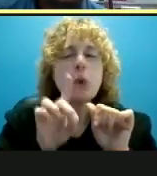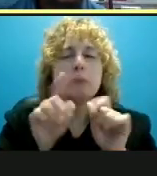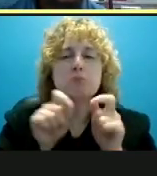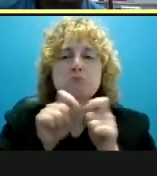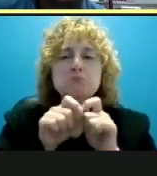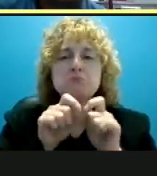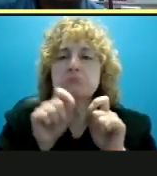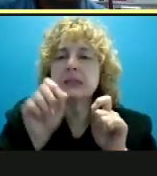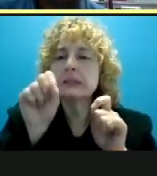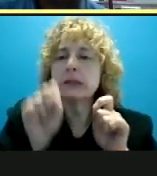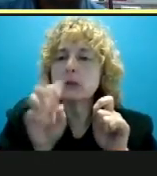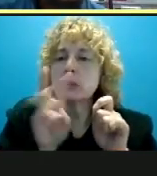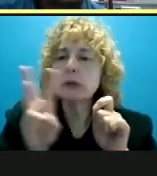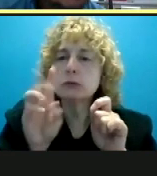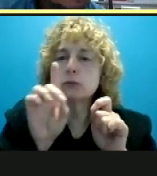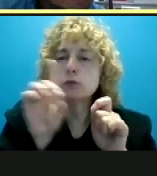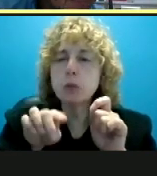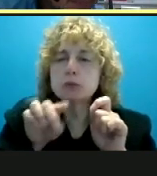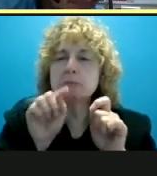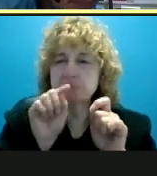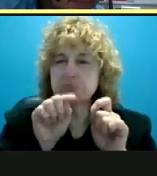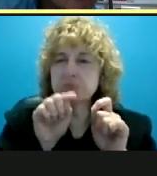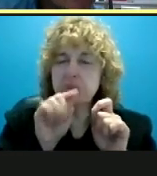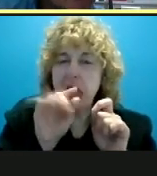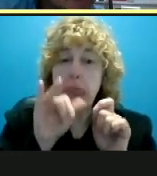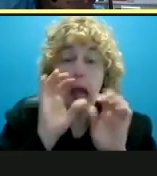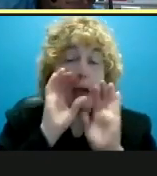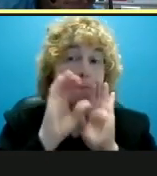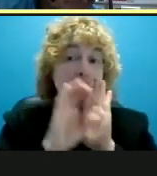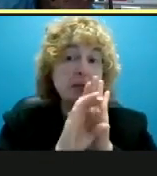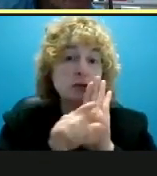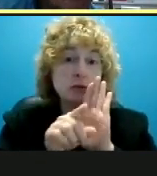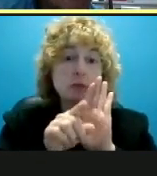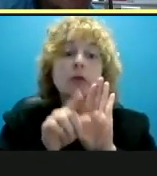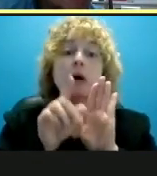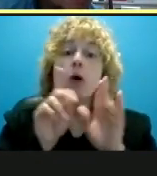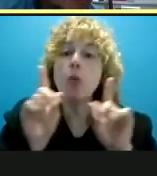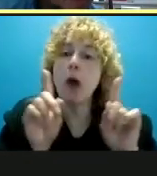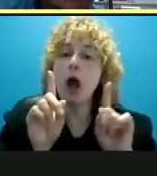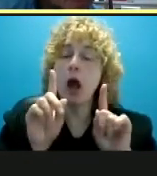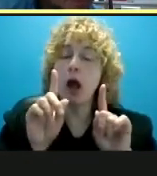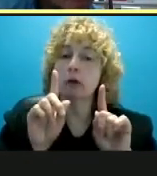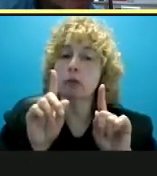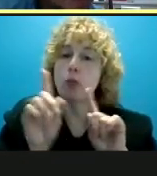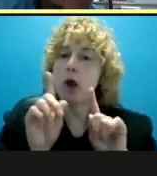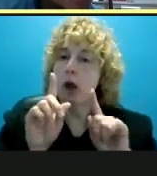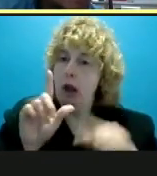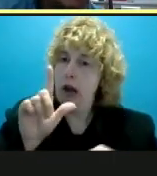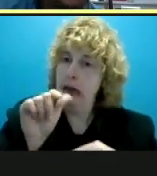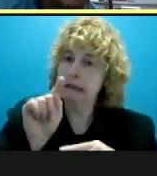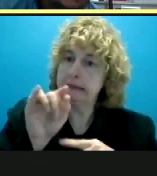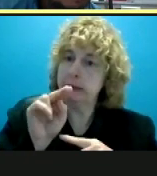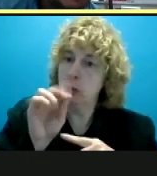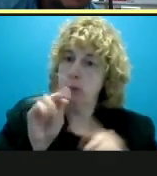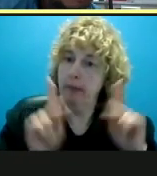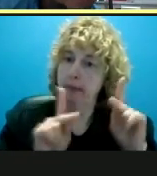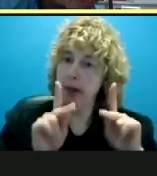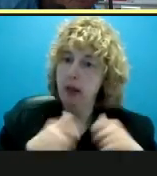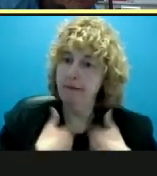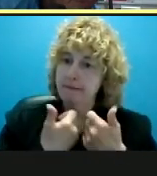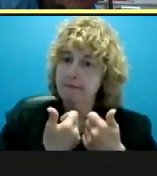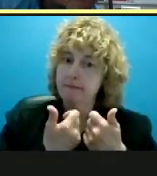that you're looking at, the dark is the Latino population. The darker, the more Latinos are. Gray